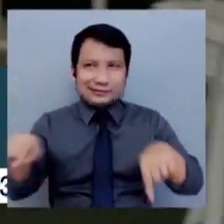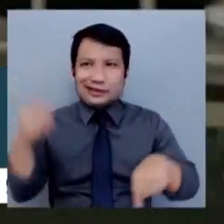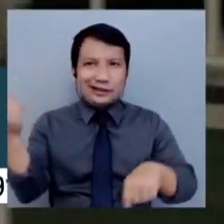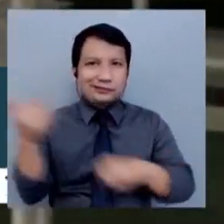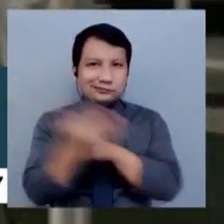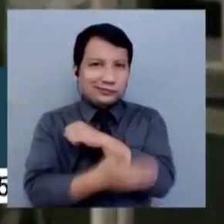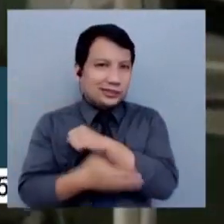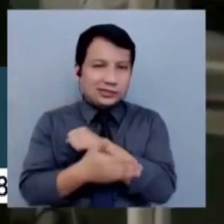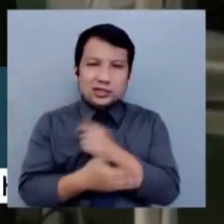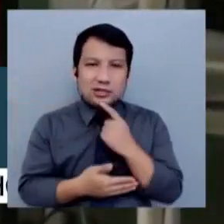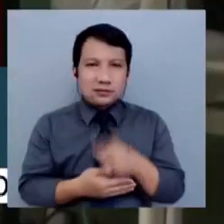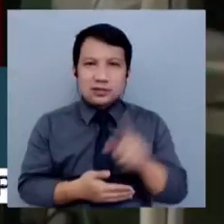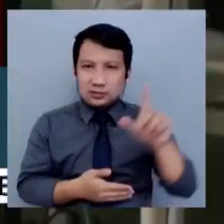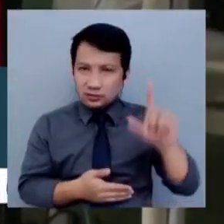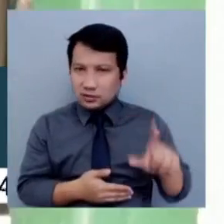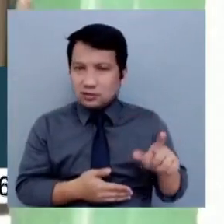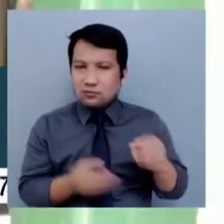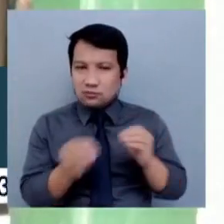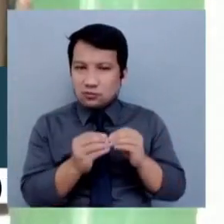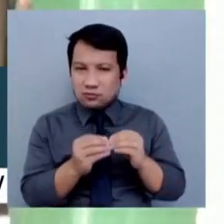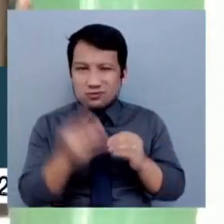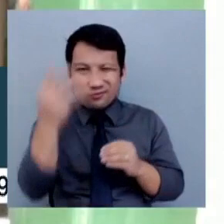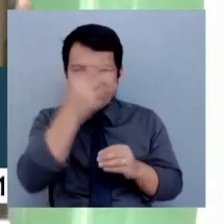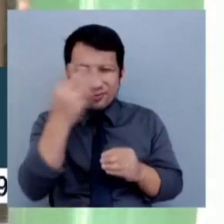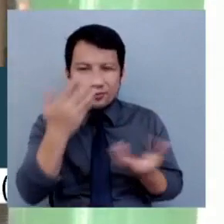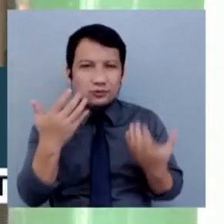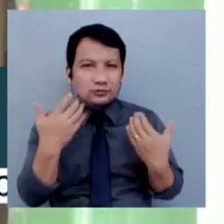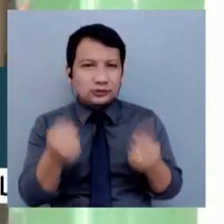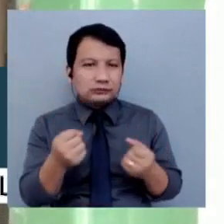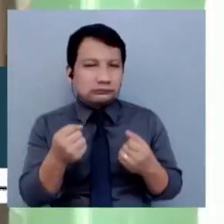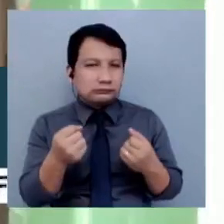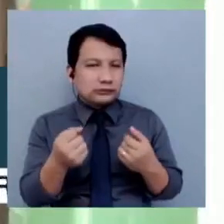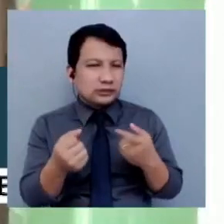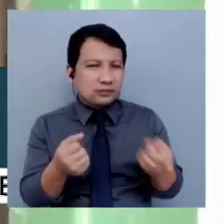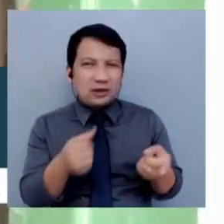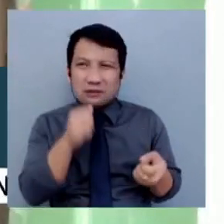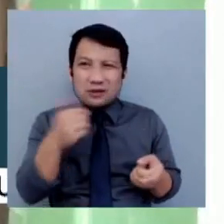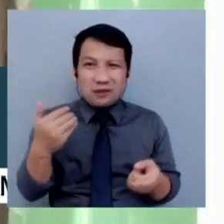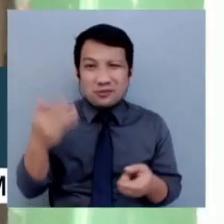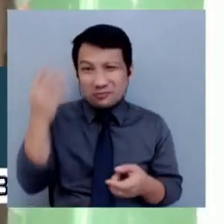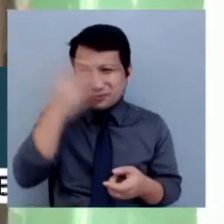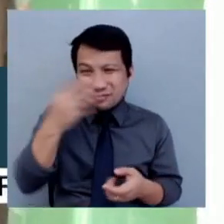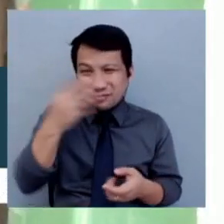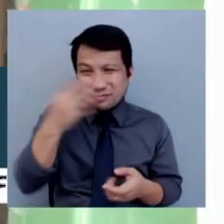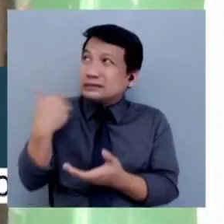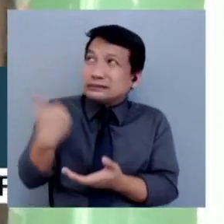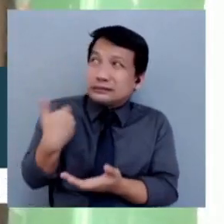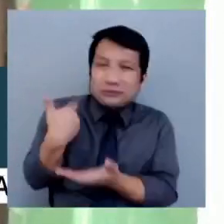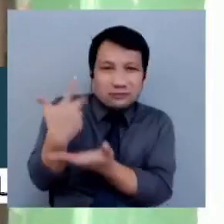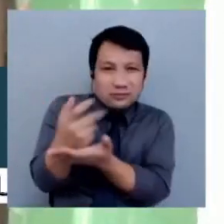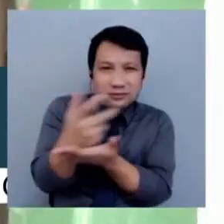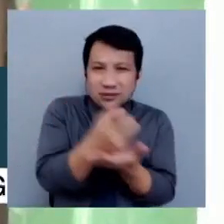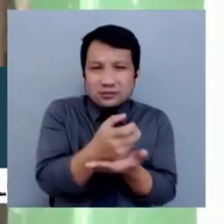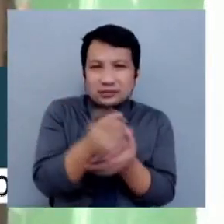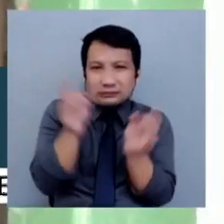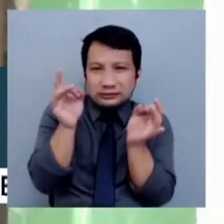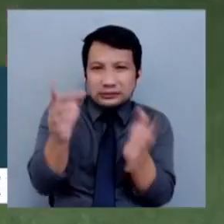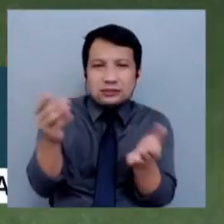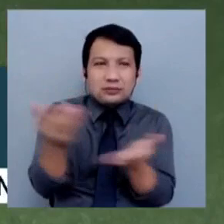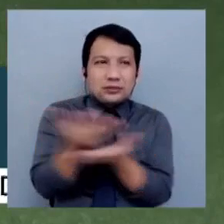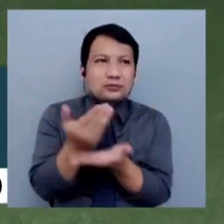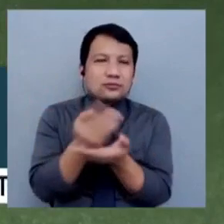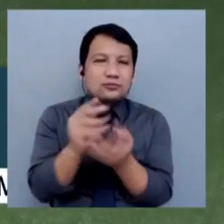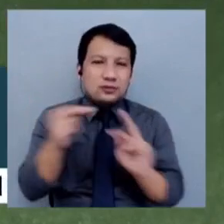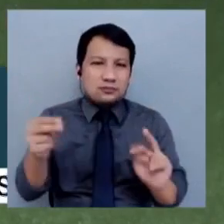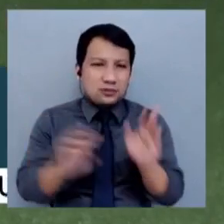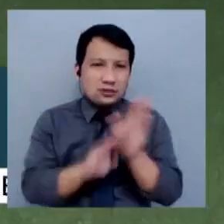But the low level of inoculation worries health officials, who say that unvaccinated populations increase the risk of new variants emerging.